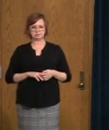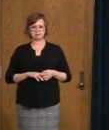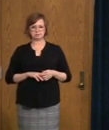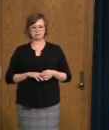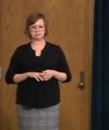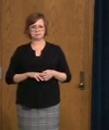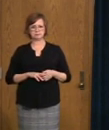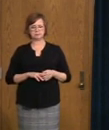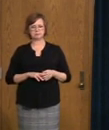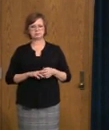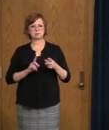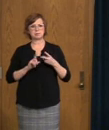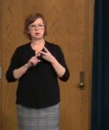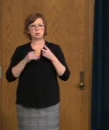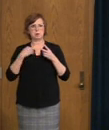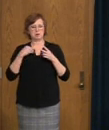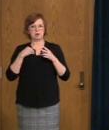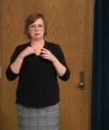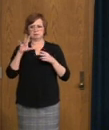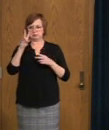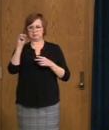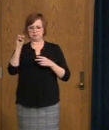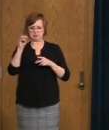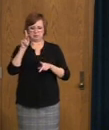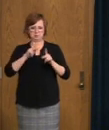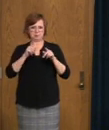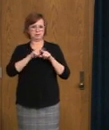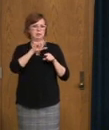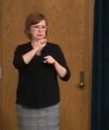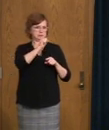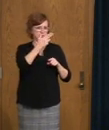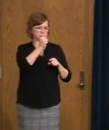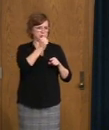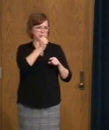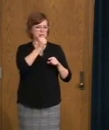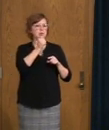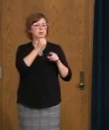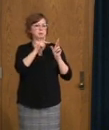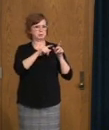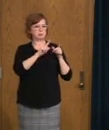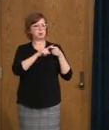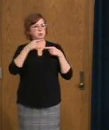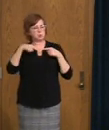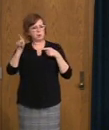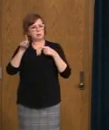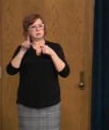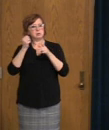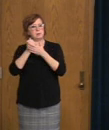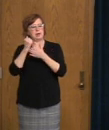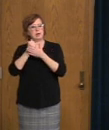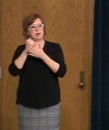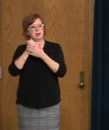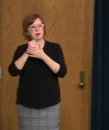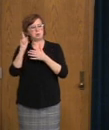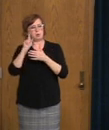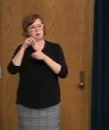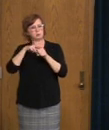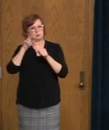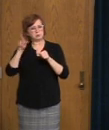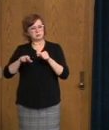to, including over 70 people from the SHA that are deployed to support the outbreak in extended care